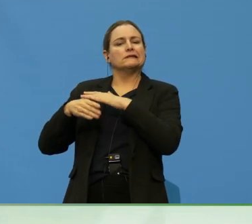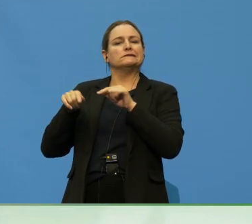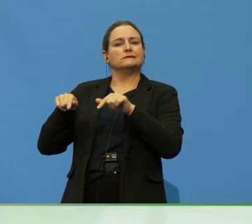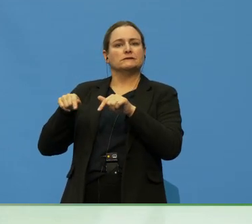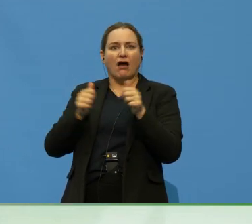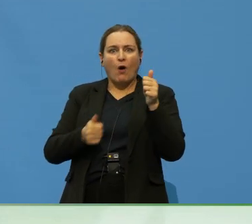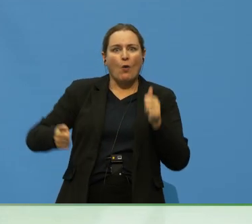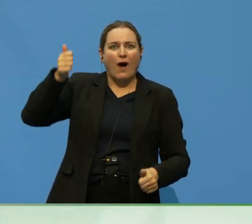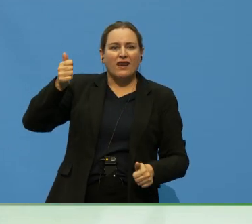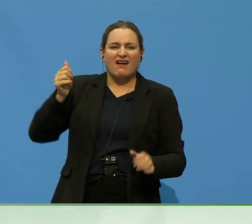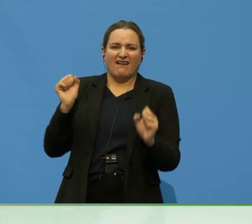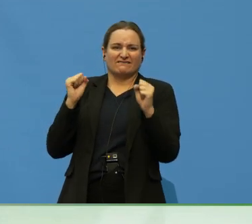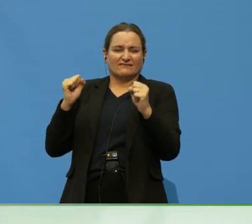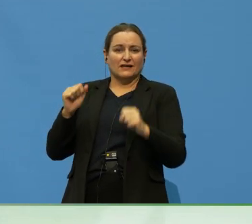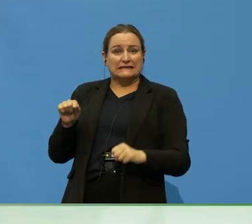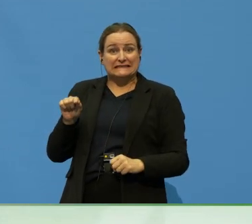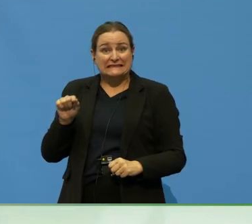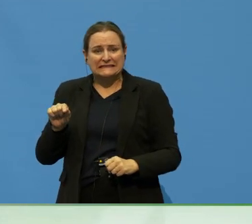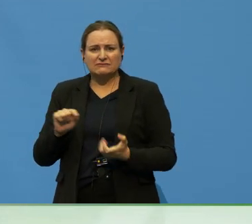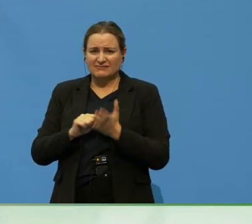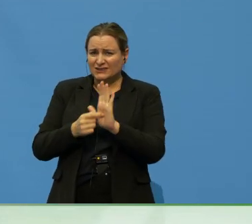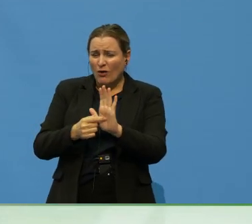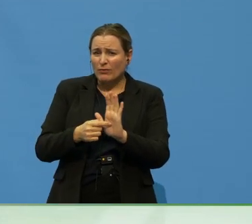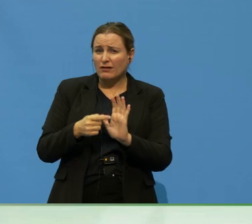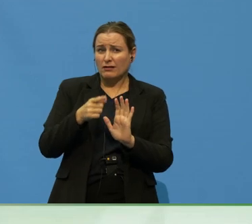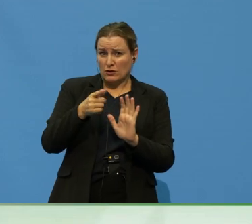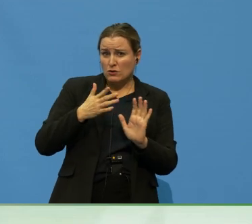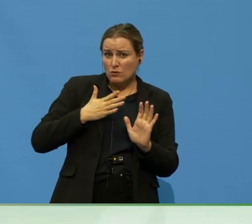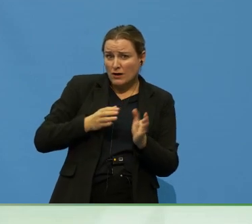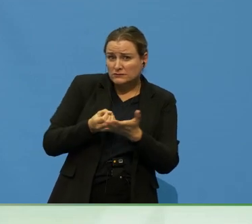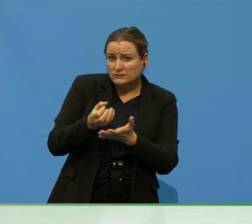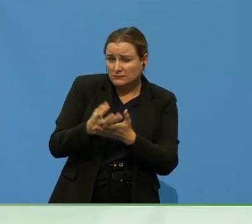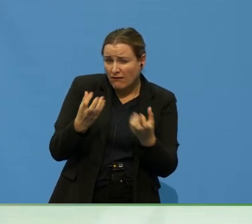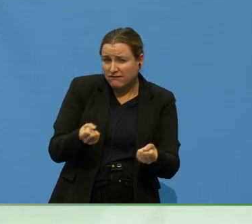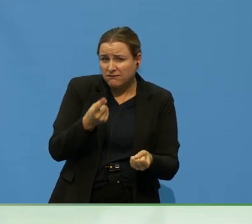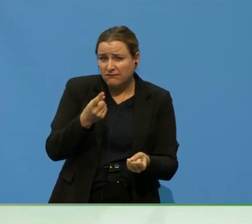just give us one example of, aren't there any that you want to use right now?